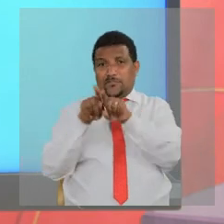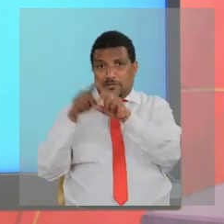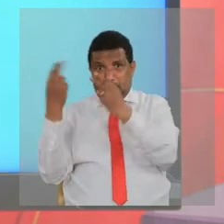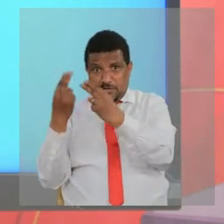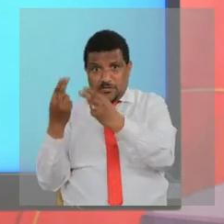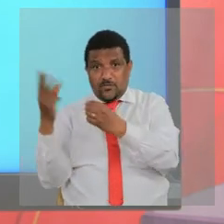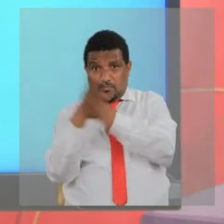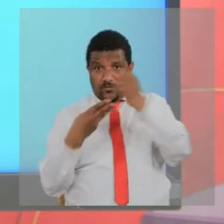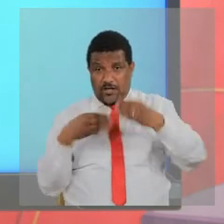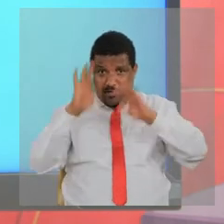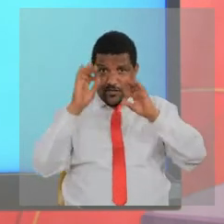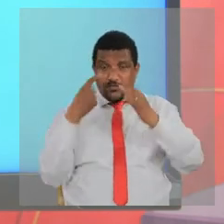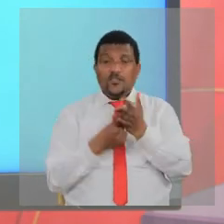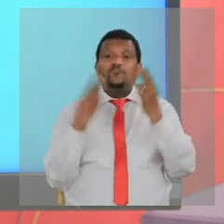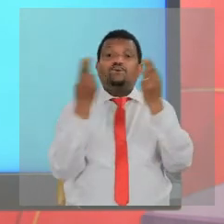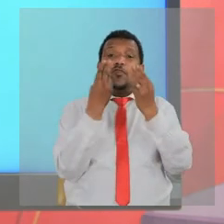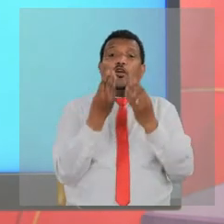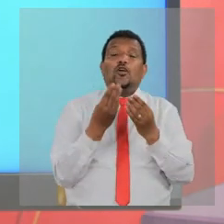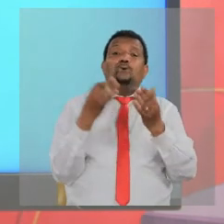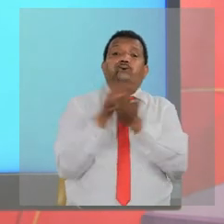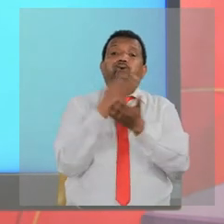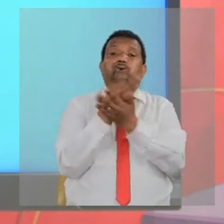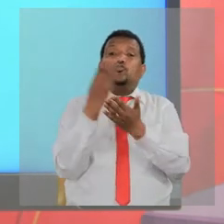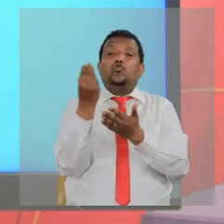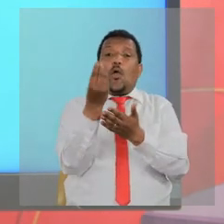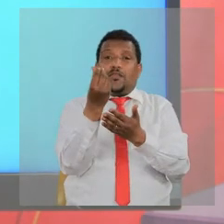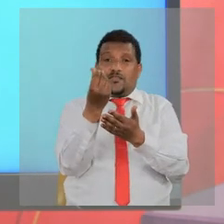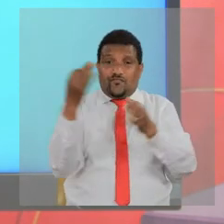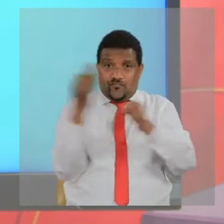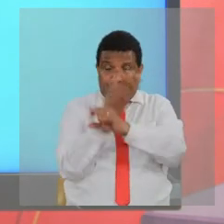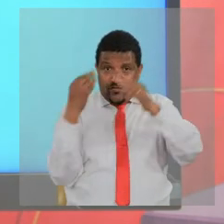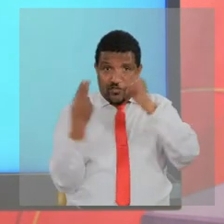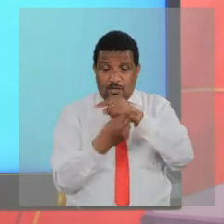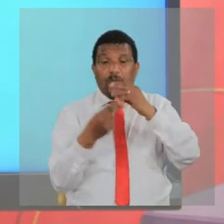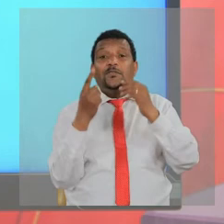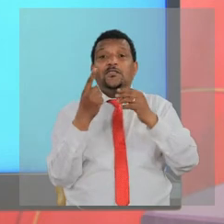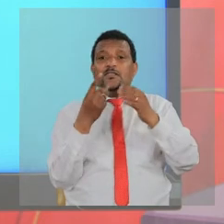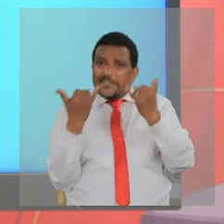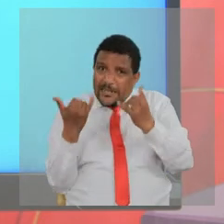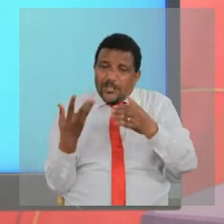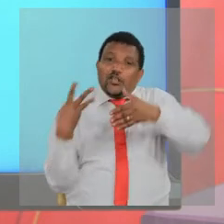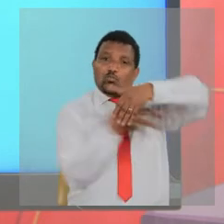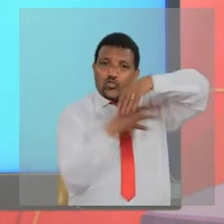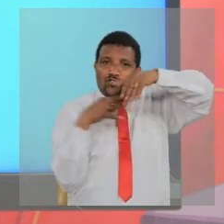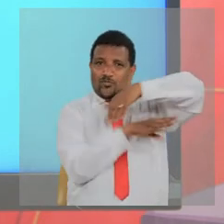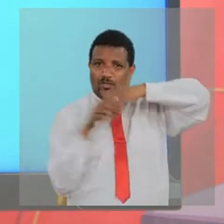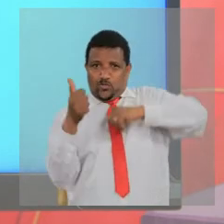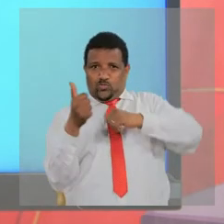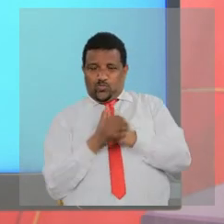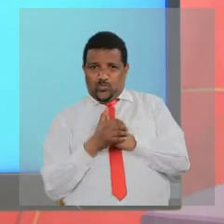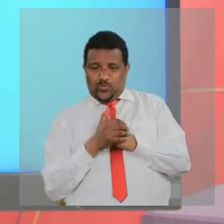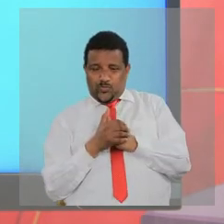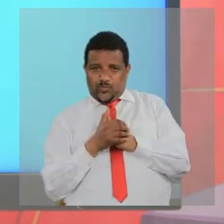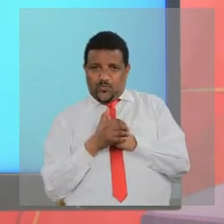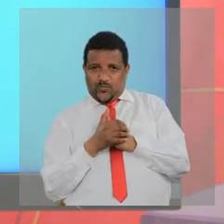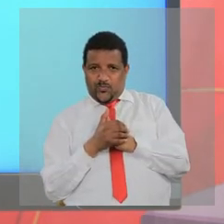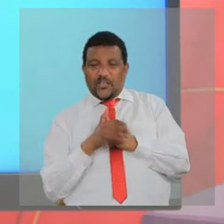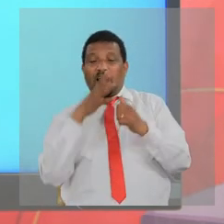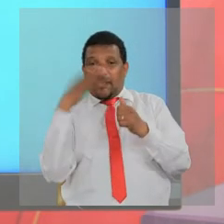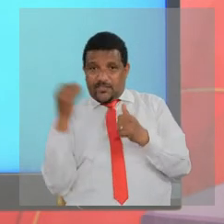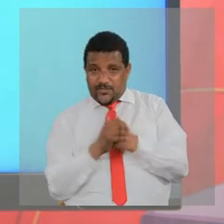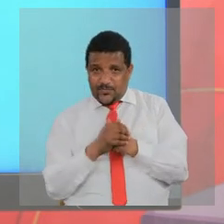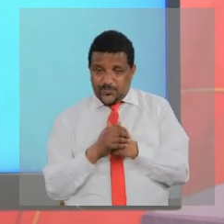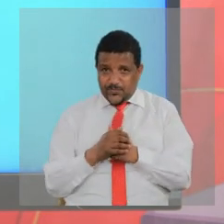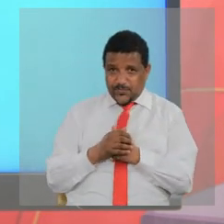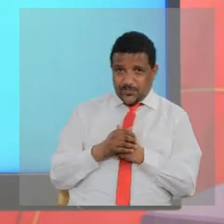likes. But when we use for the production of flour mill, this weight became intermediate input. And